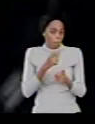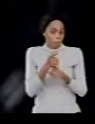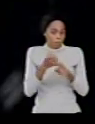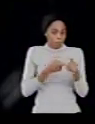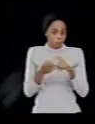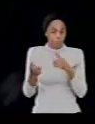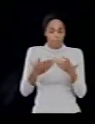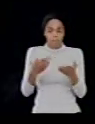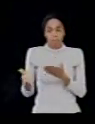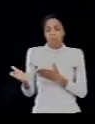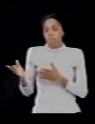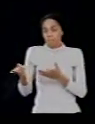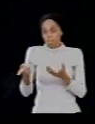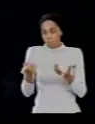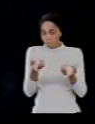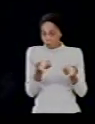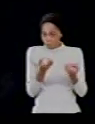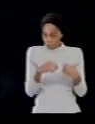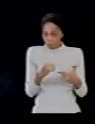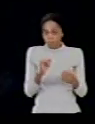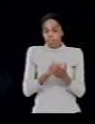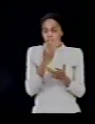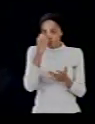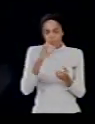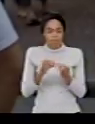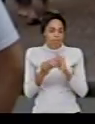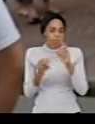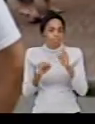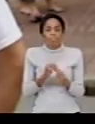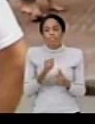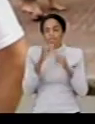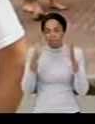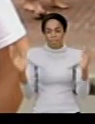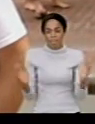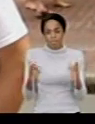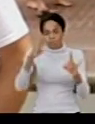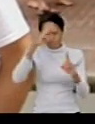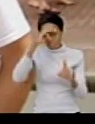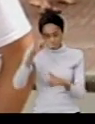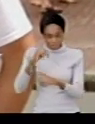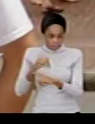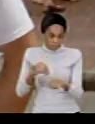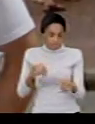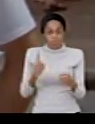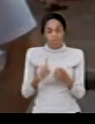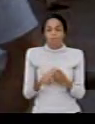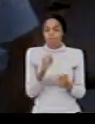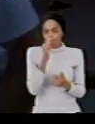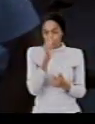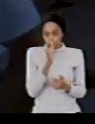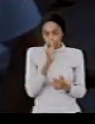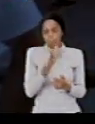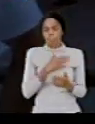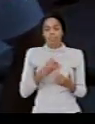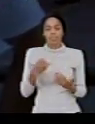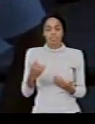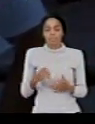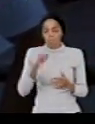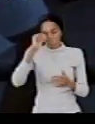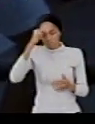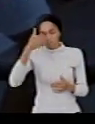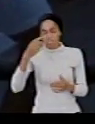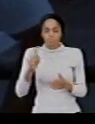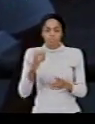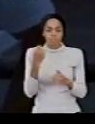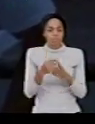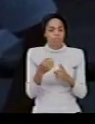you have number three. You encourage them to endure. And you remind them the words of Jesus Christ. He that endures to the end,